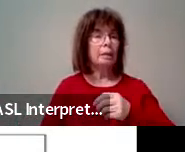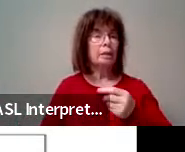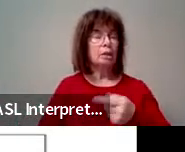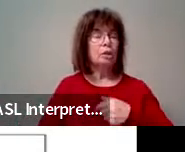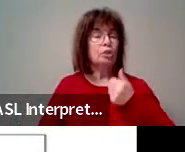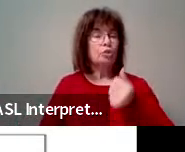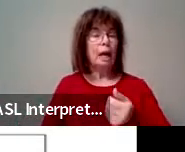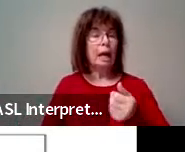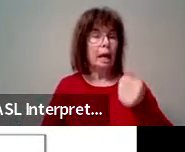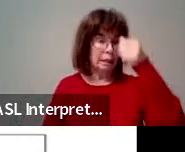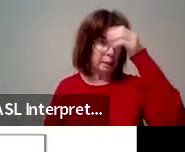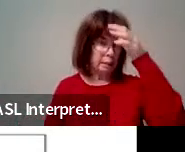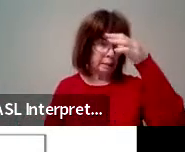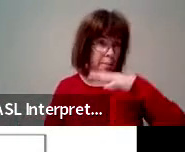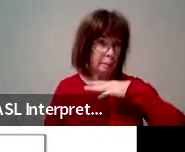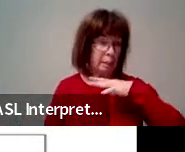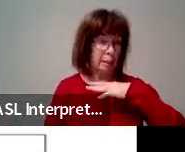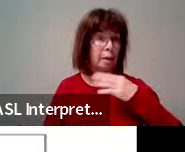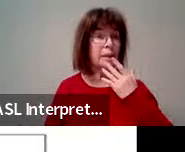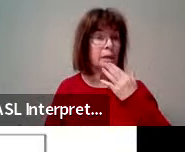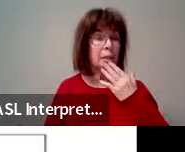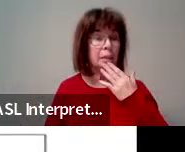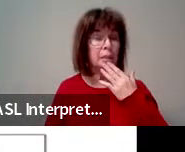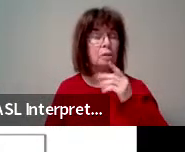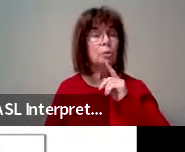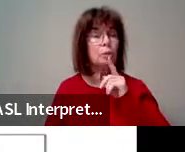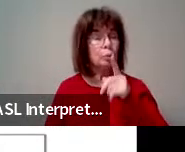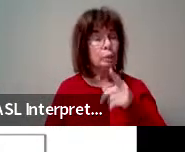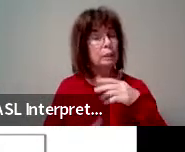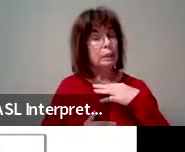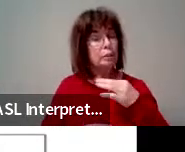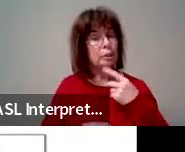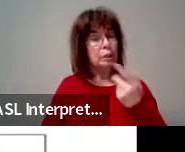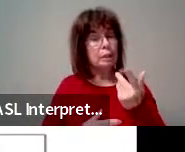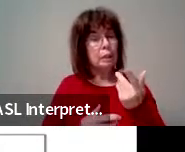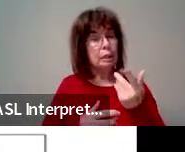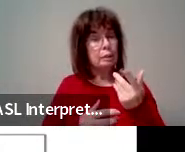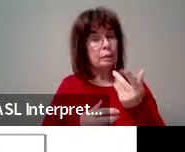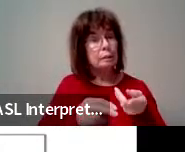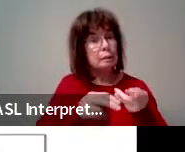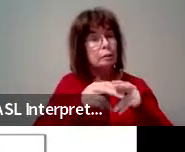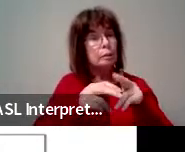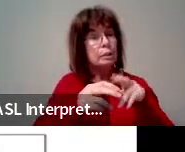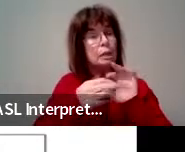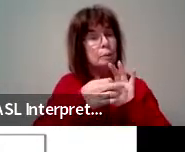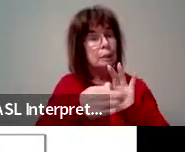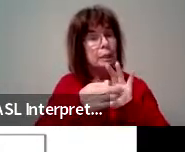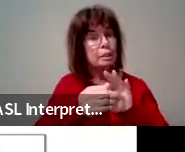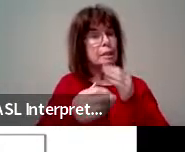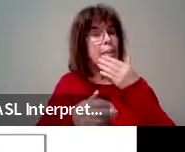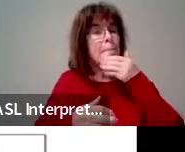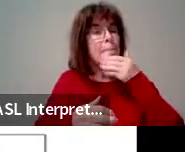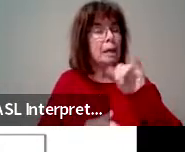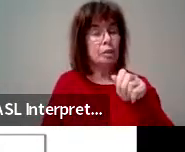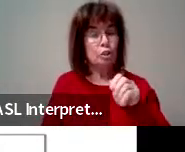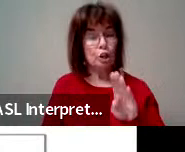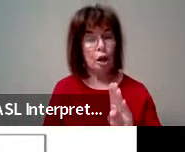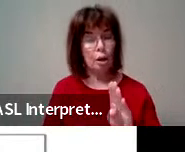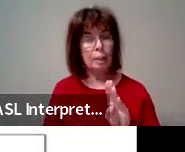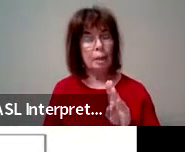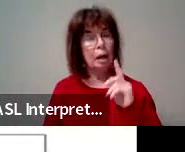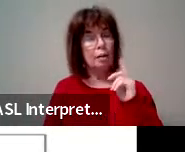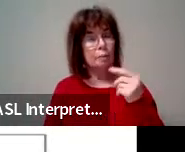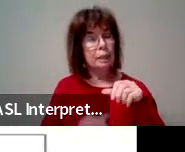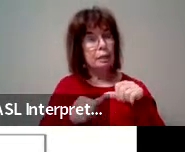We're really interested in leaning into our relationships and really doing a better job being in